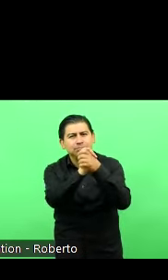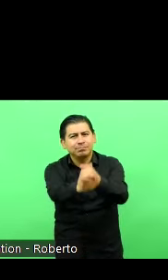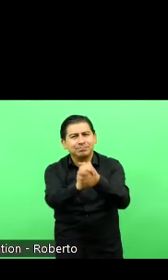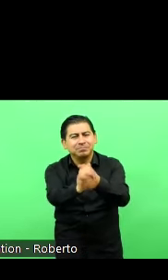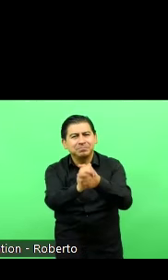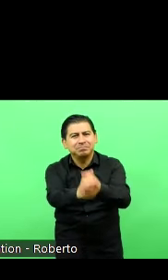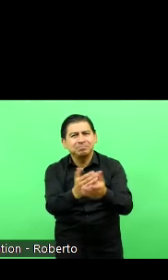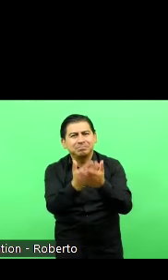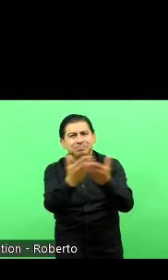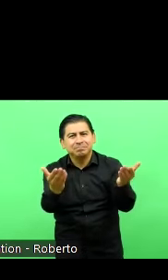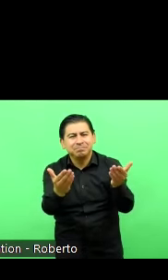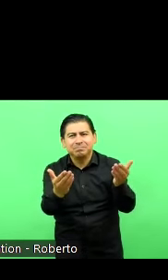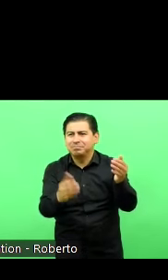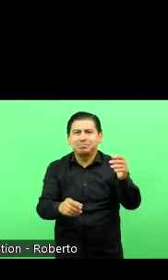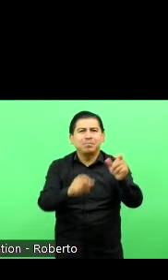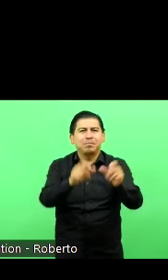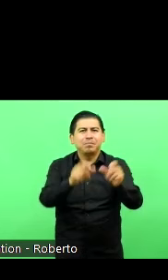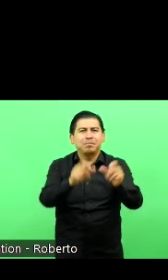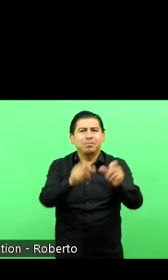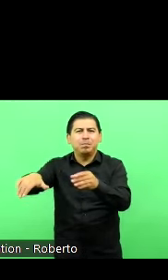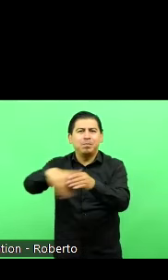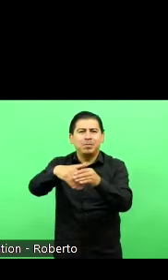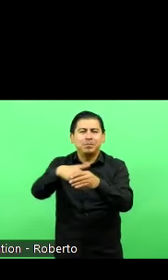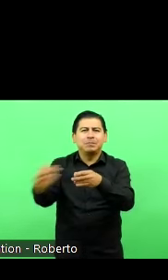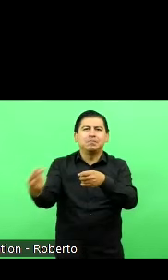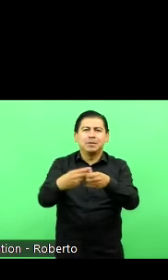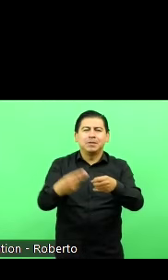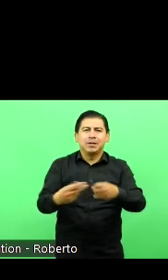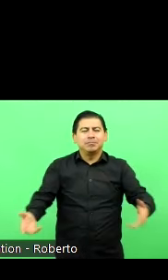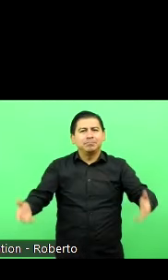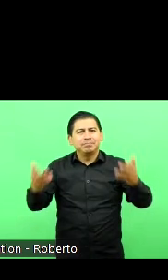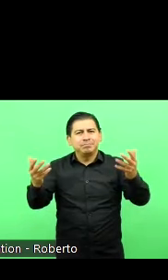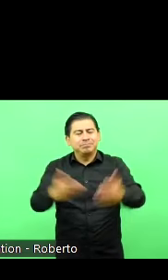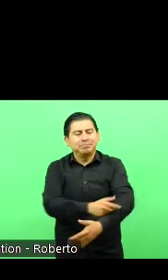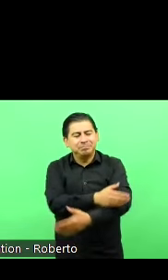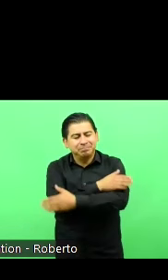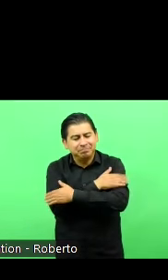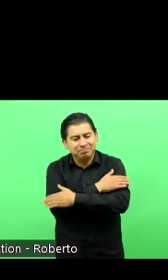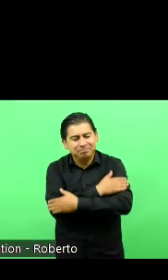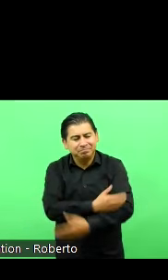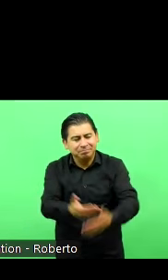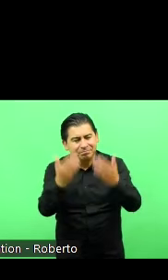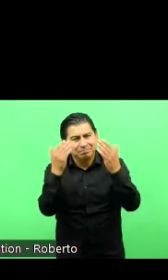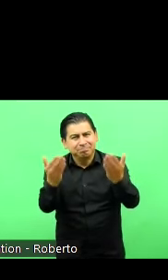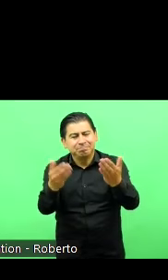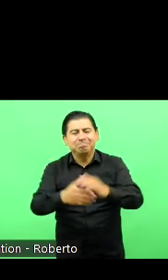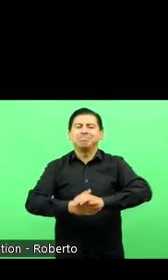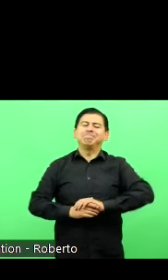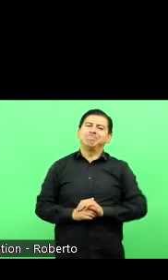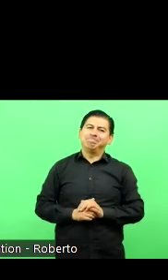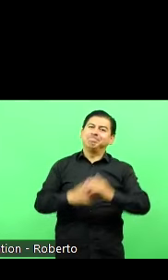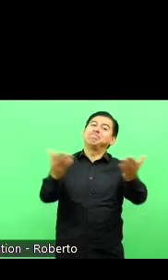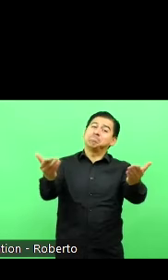you. First and foremost, I would like to express my